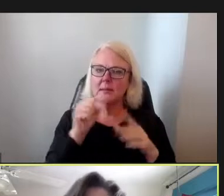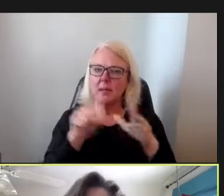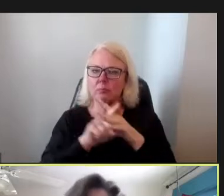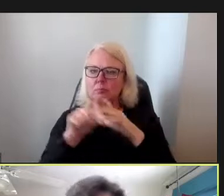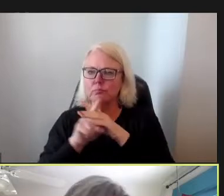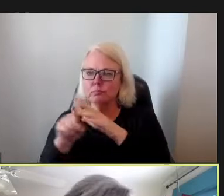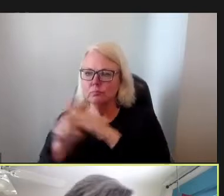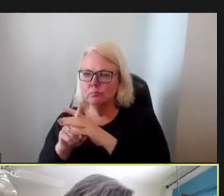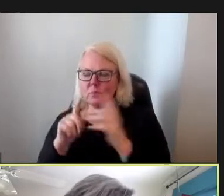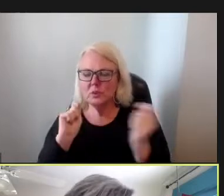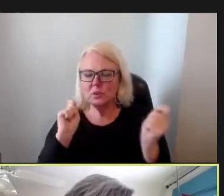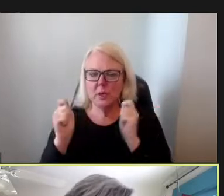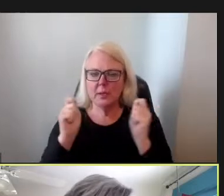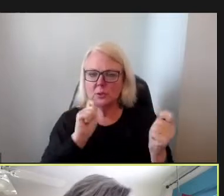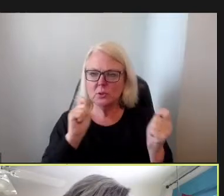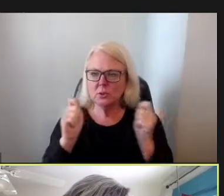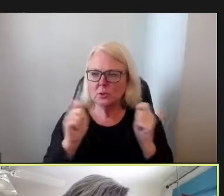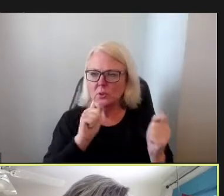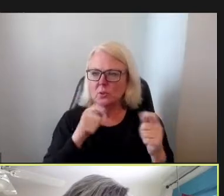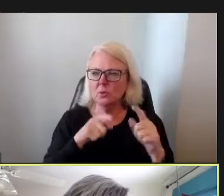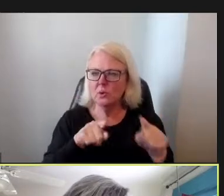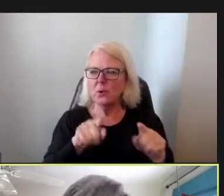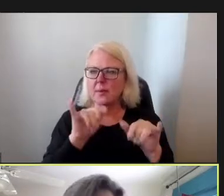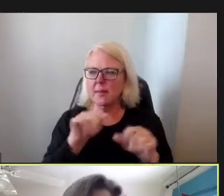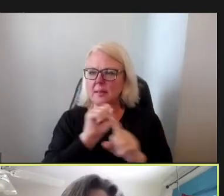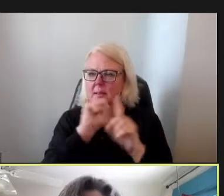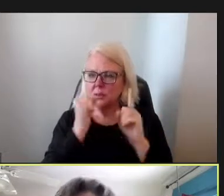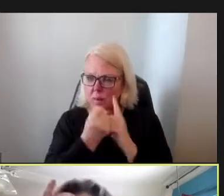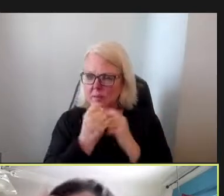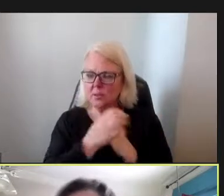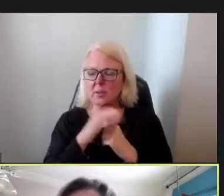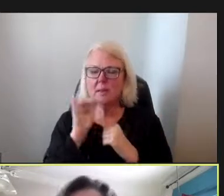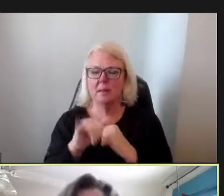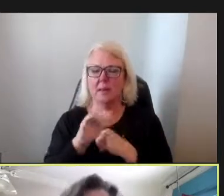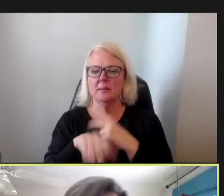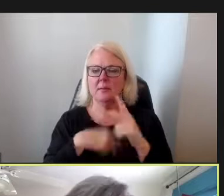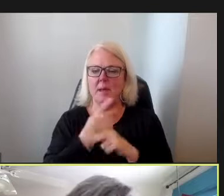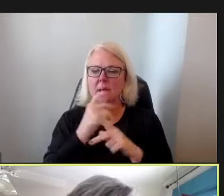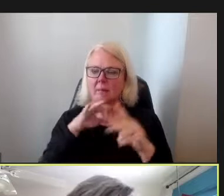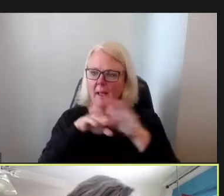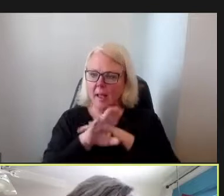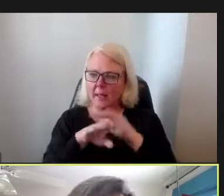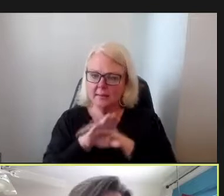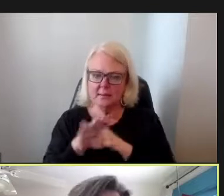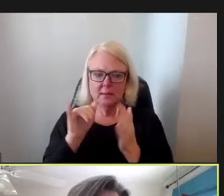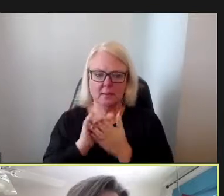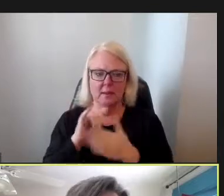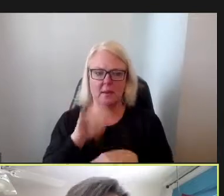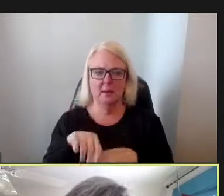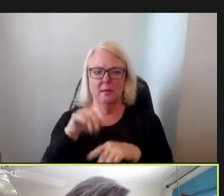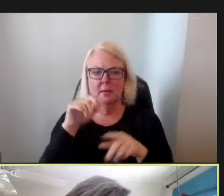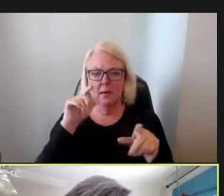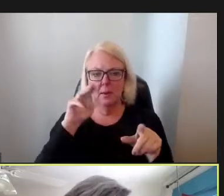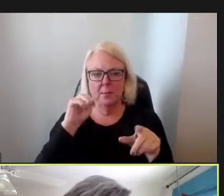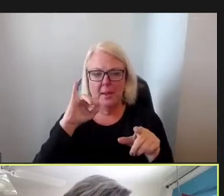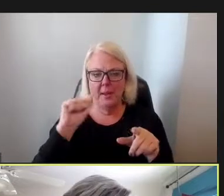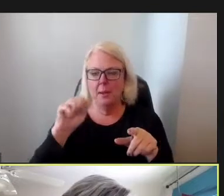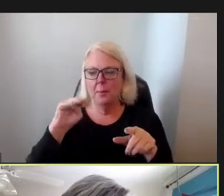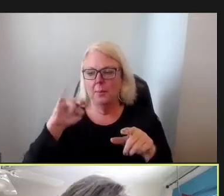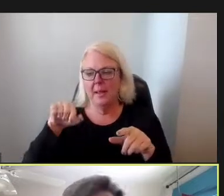and change through the context of a situation. That's a form of access that Mia Mingus calls access